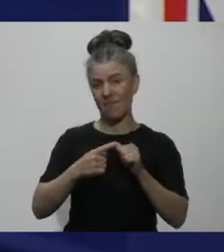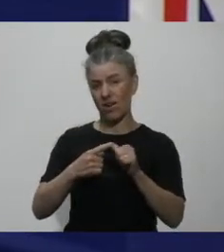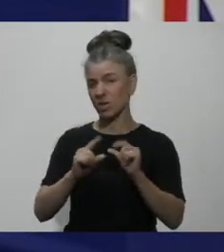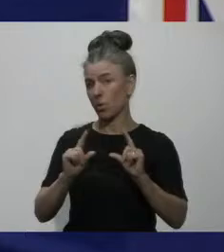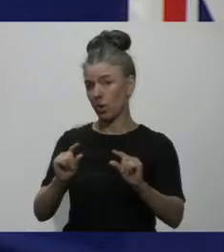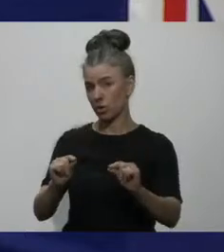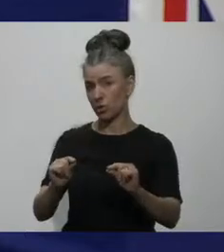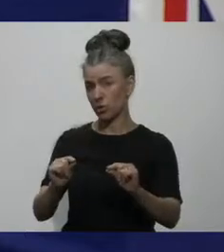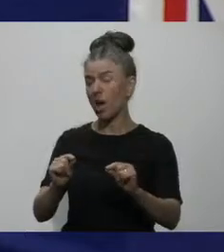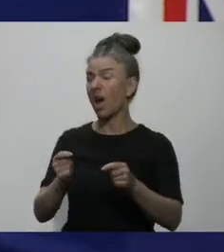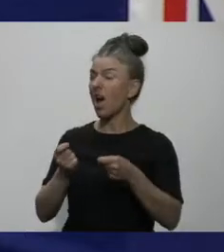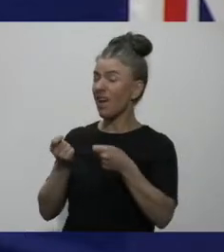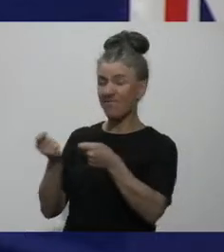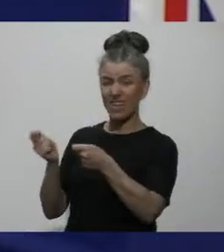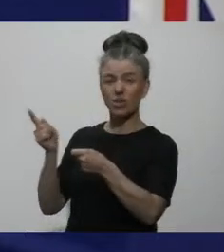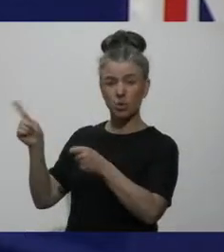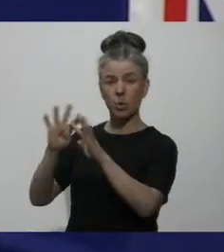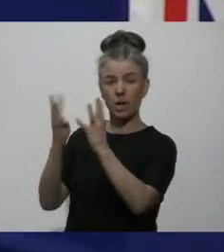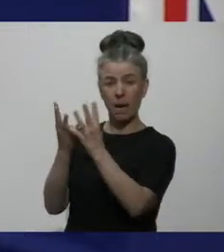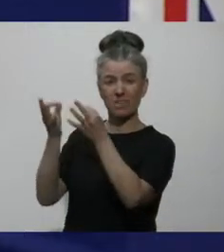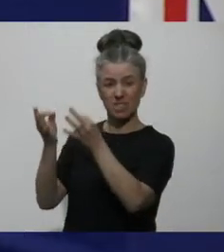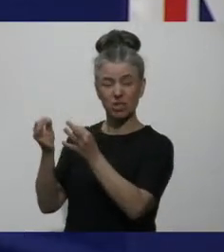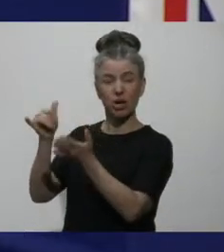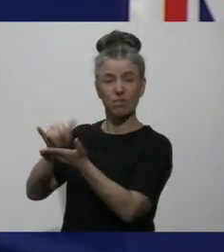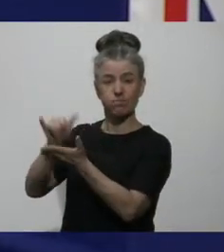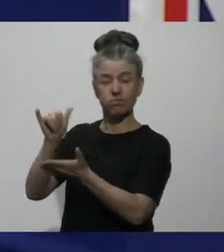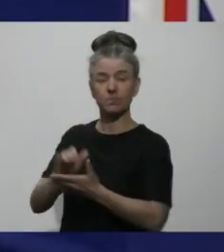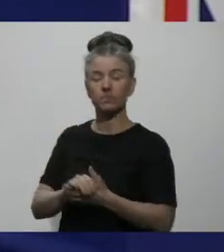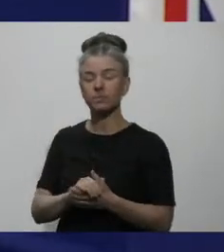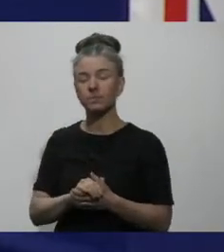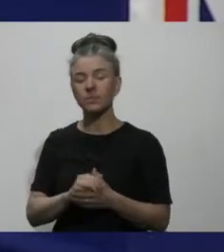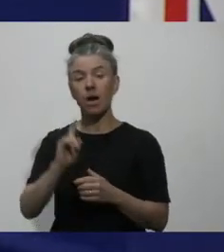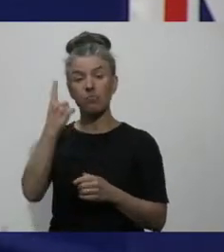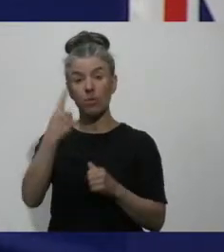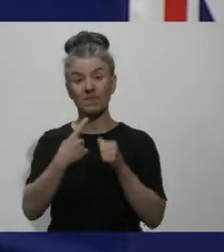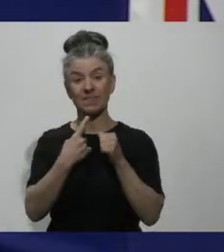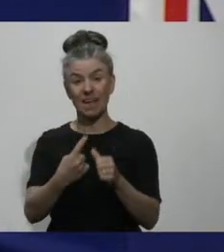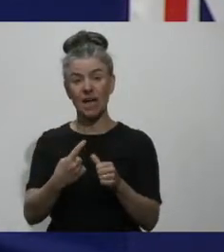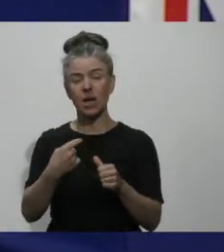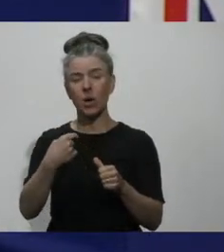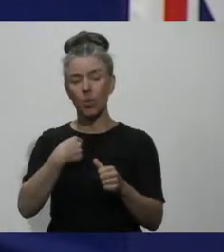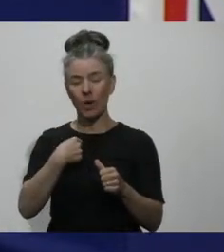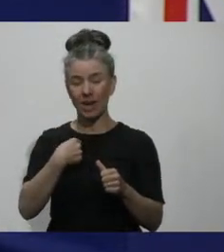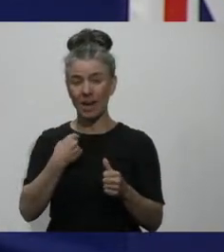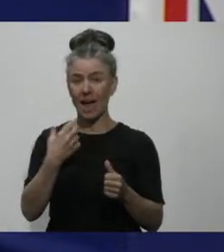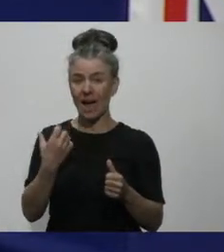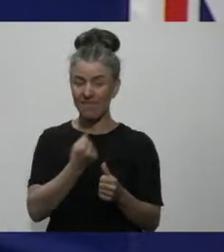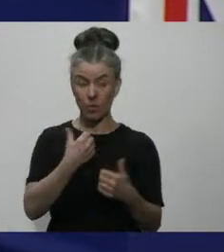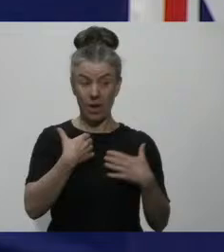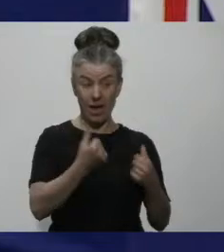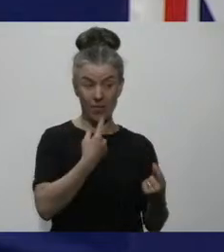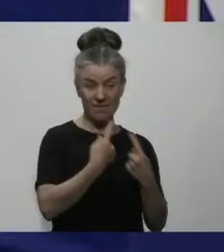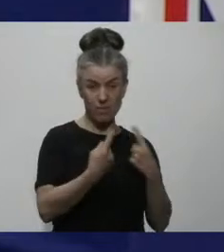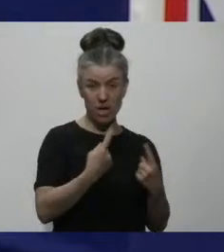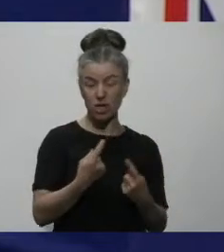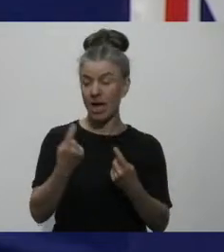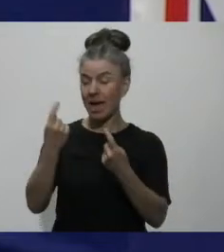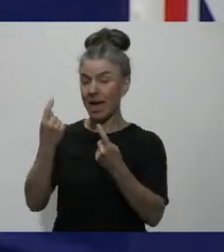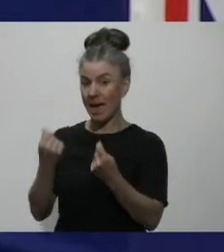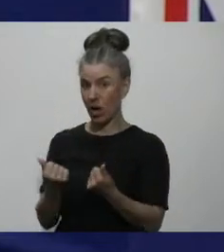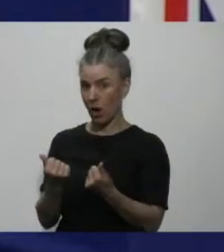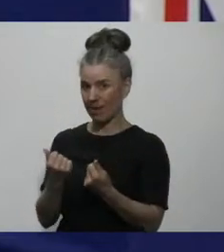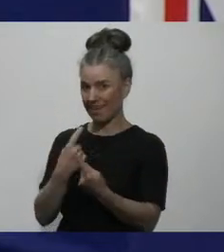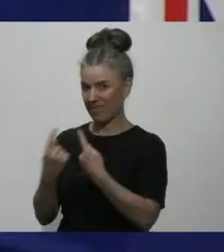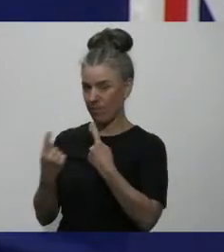much informed the Cabinet decision. Then it's our job as a Cabinet to balance that against the economic impact on the Auckland region and the rest of New Zealand as